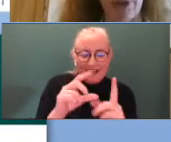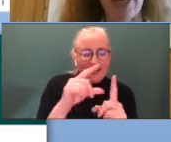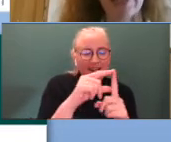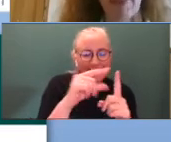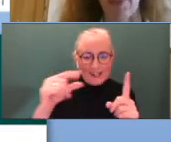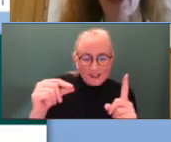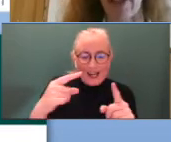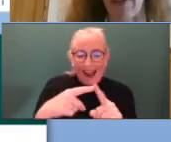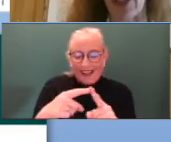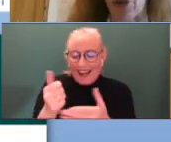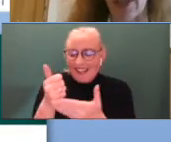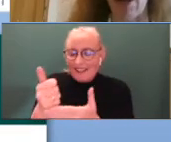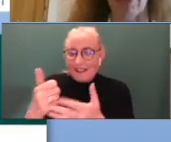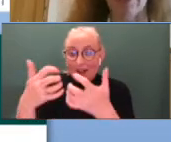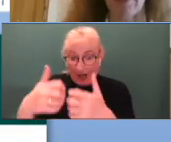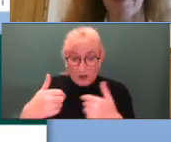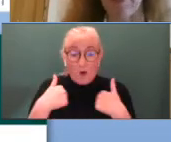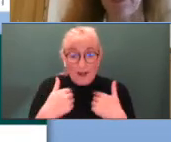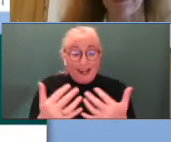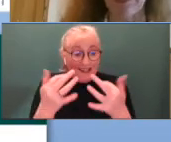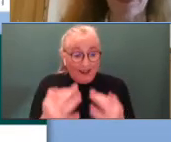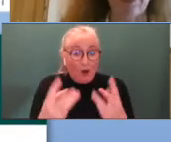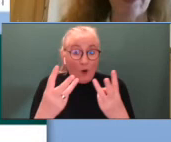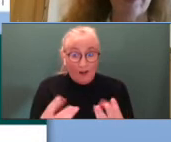group. So that is something we are definitely trying to harness.